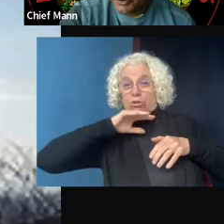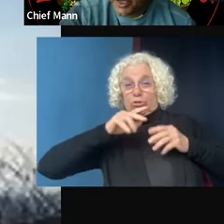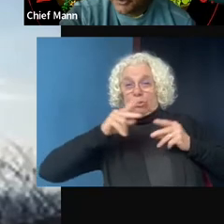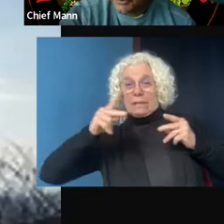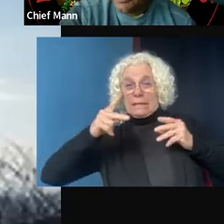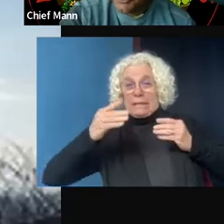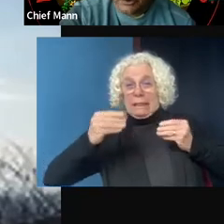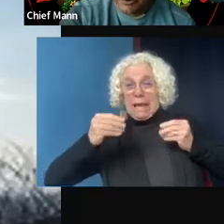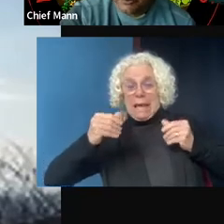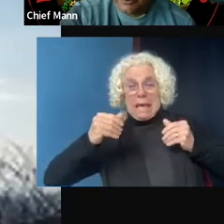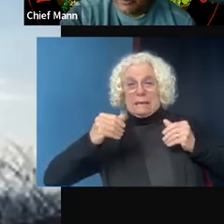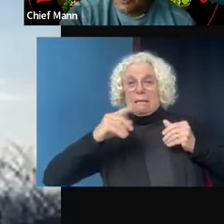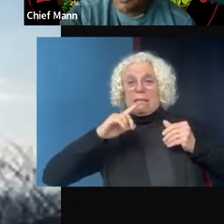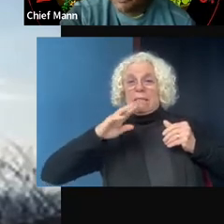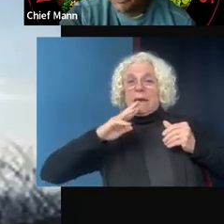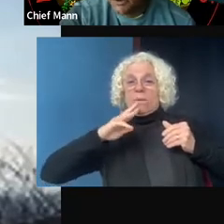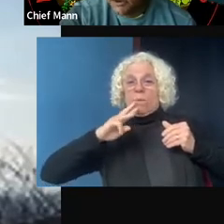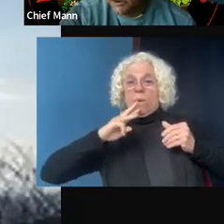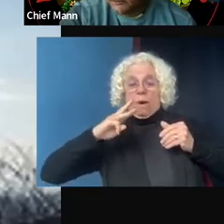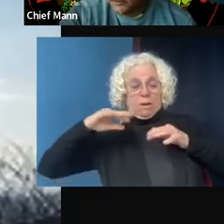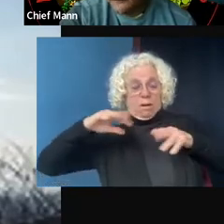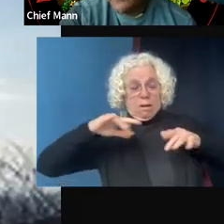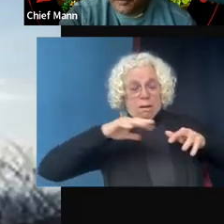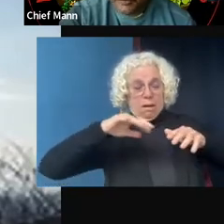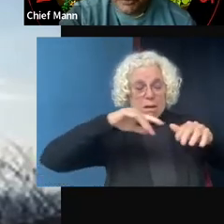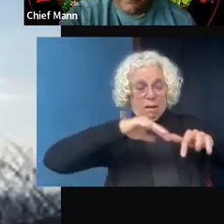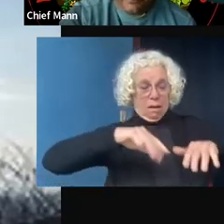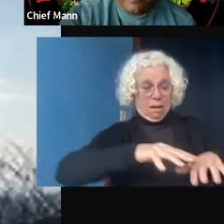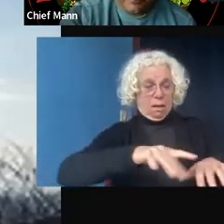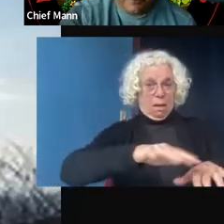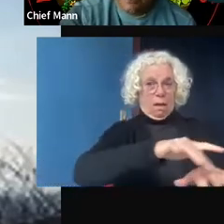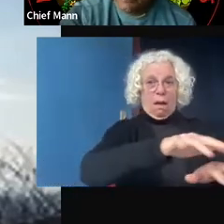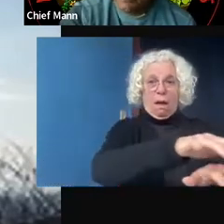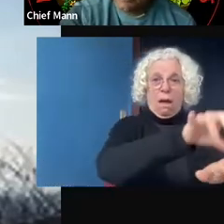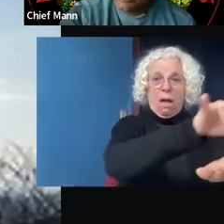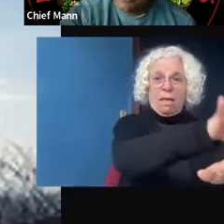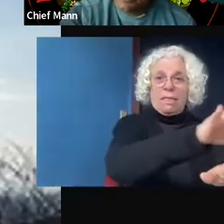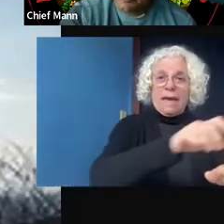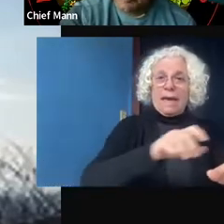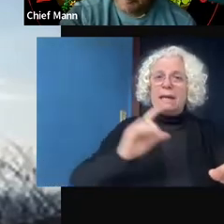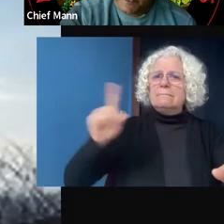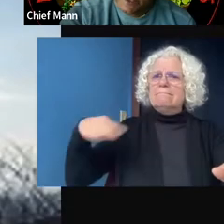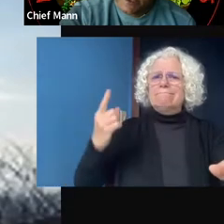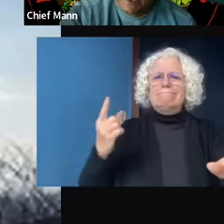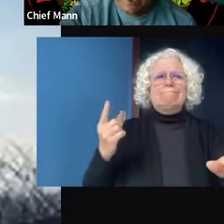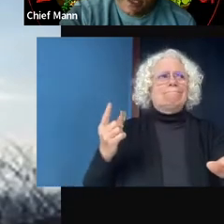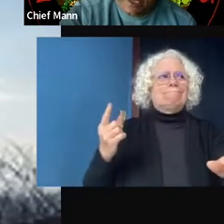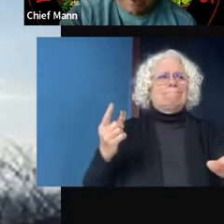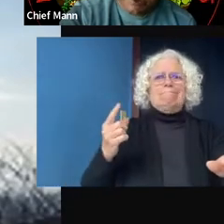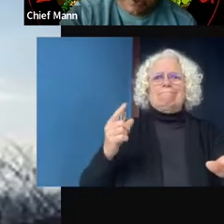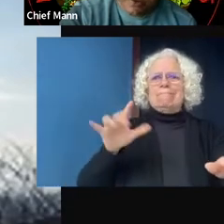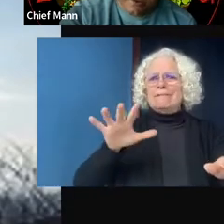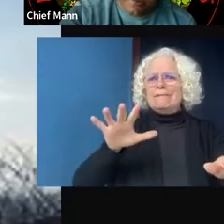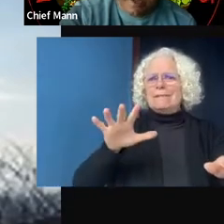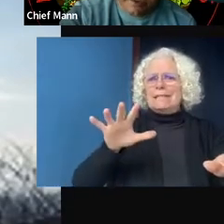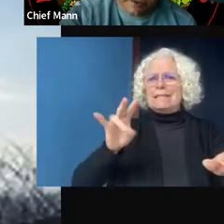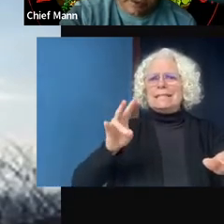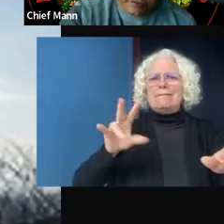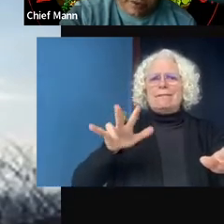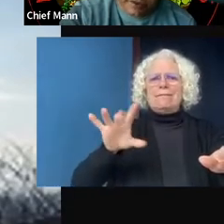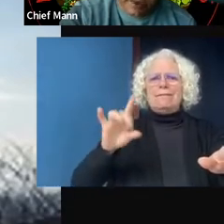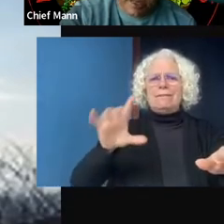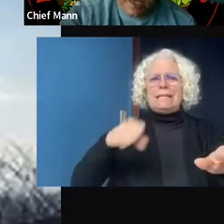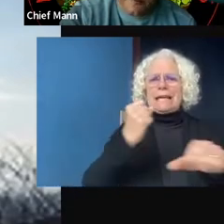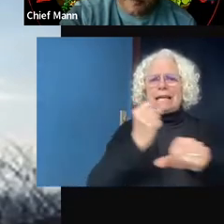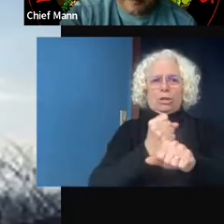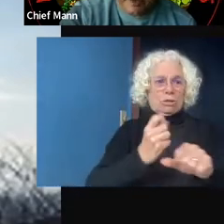all this toxic material and waste for 57, 58 years. It's quite amazing